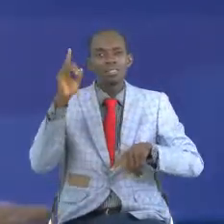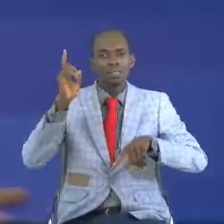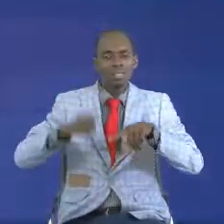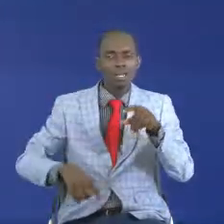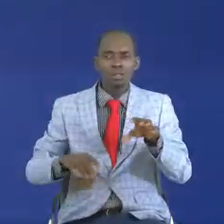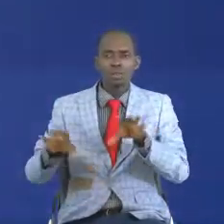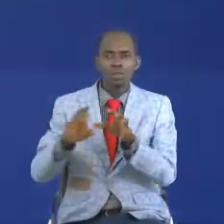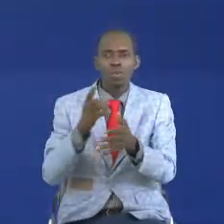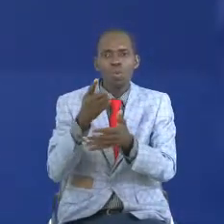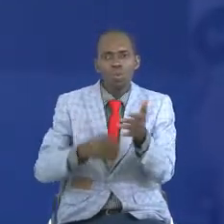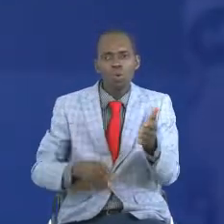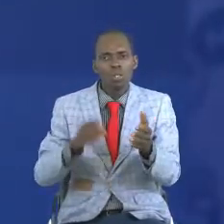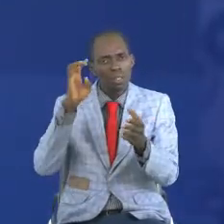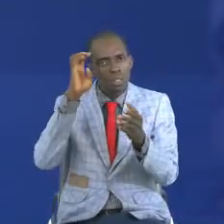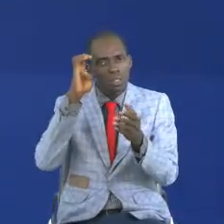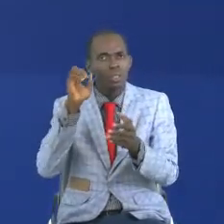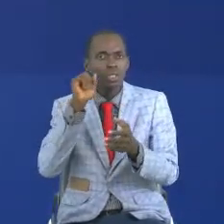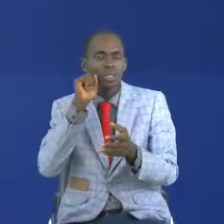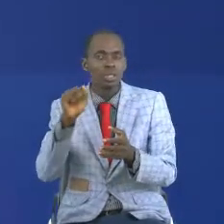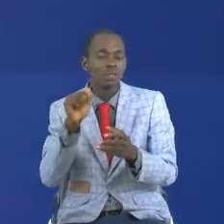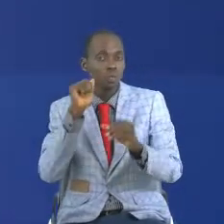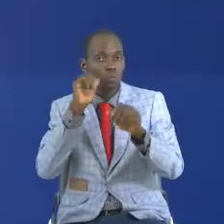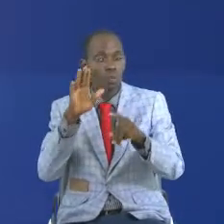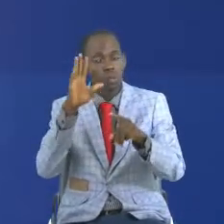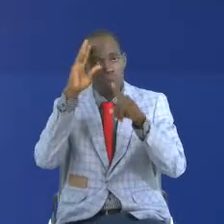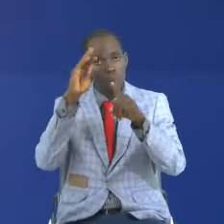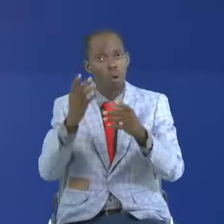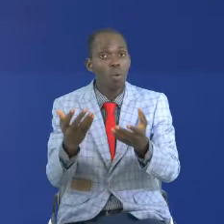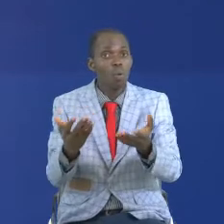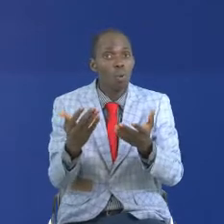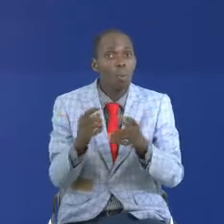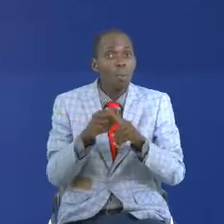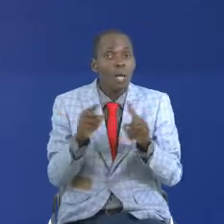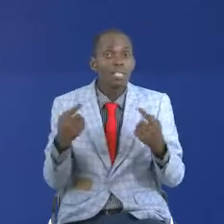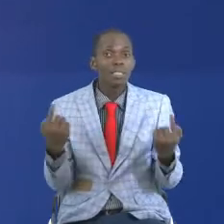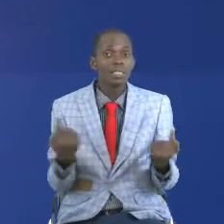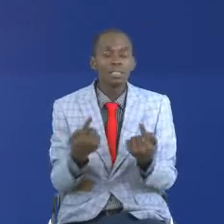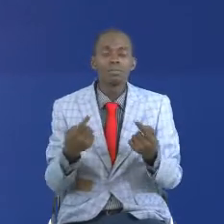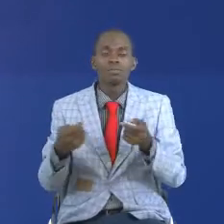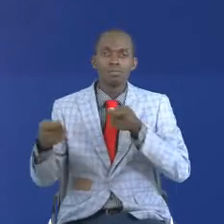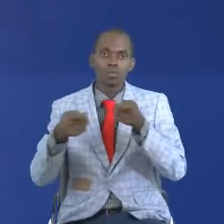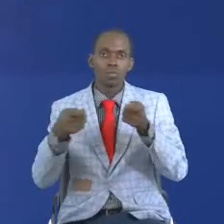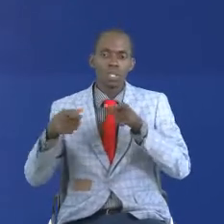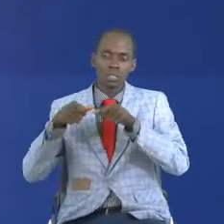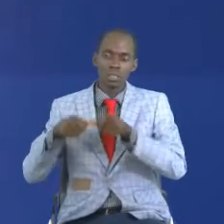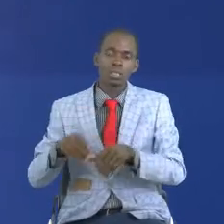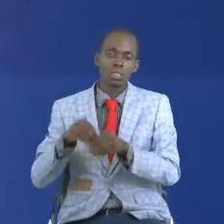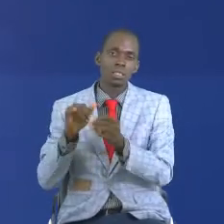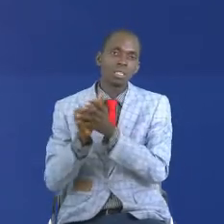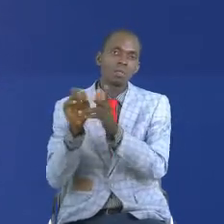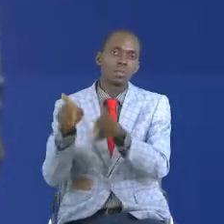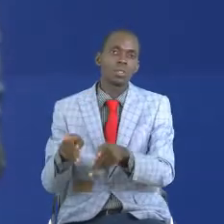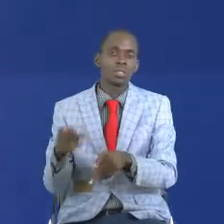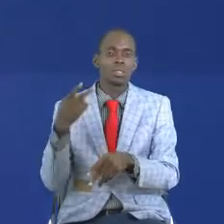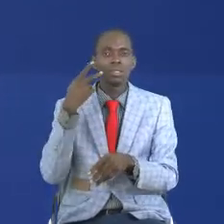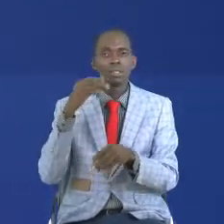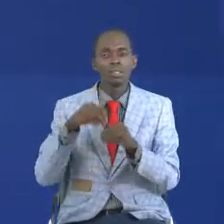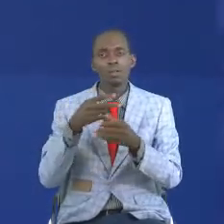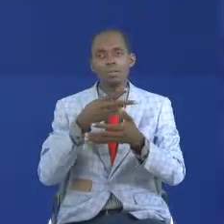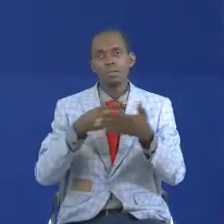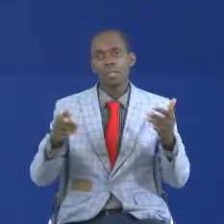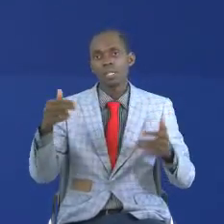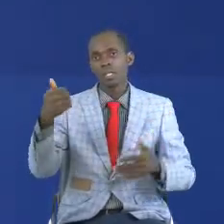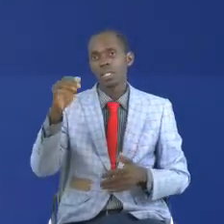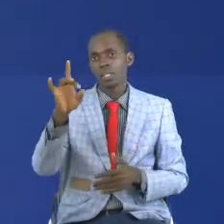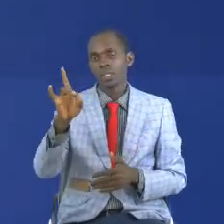he wants to go. It says, sin that dwelleth in me. Look at verse 18 there. In verse 18, for